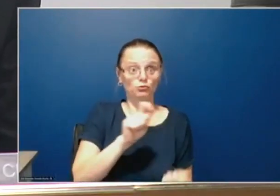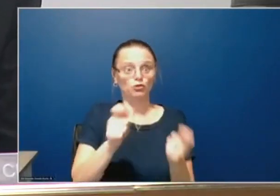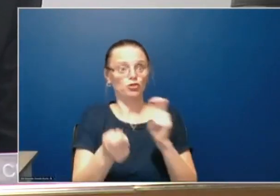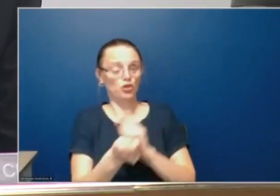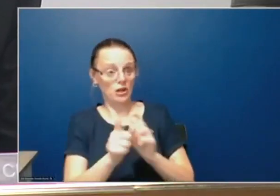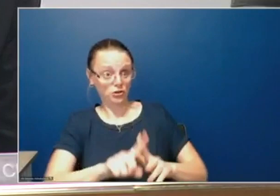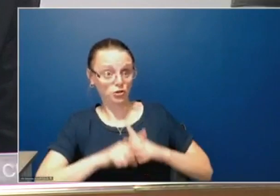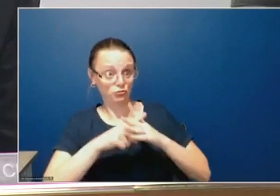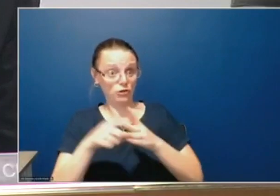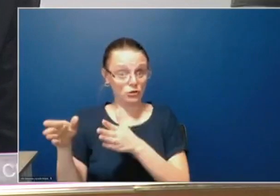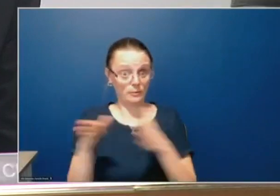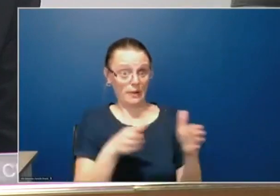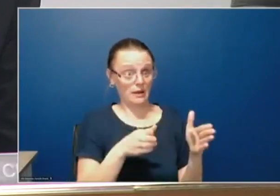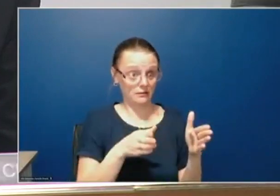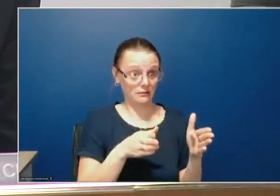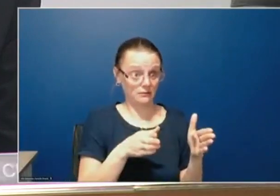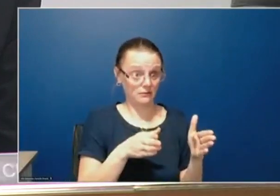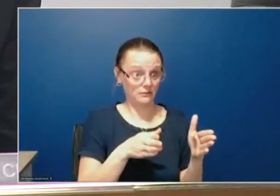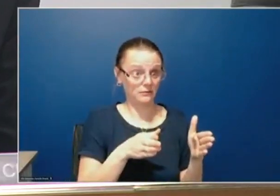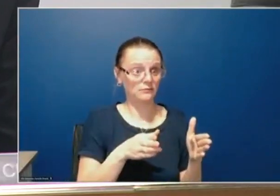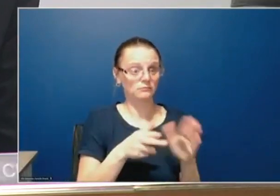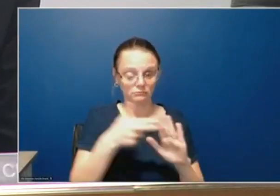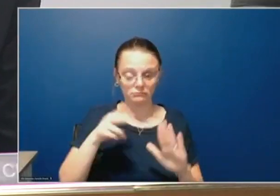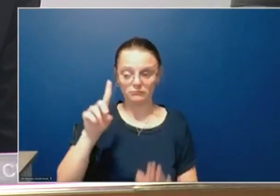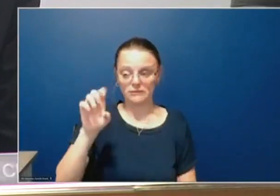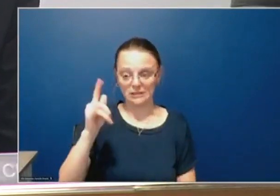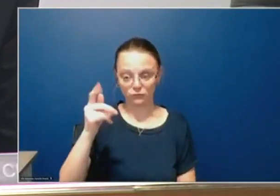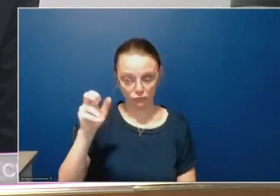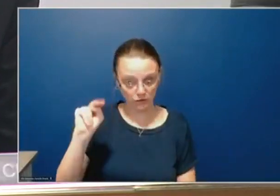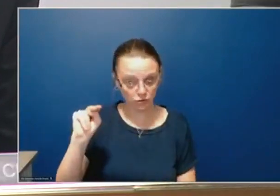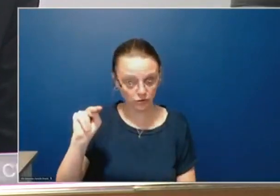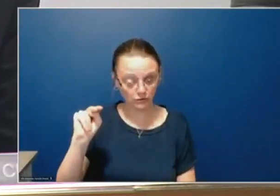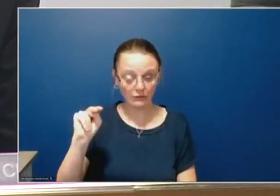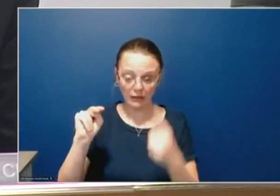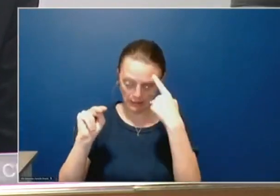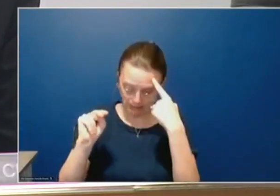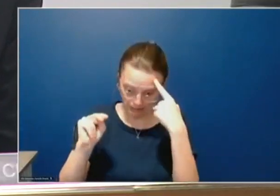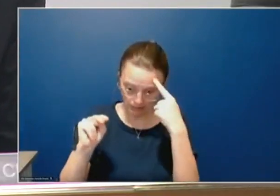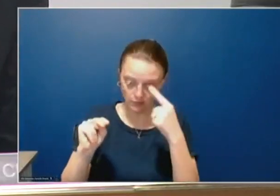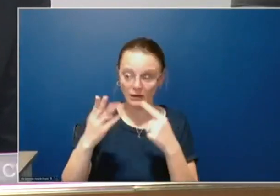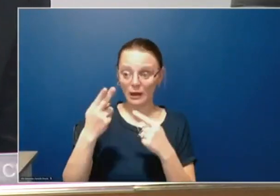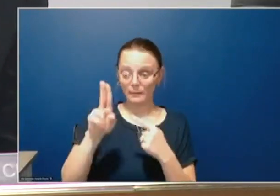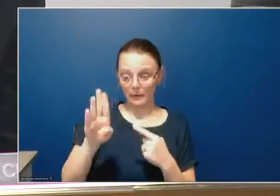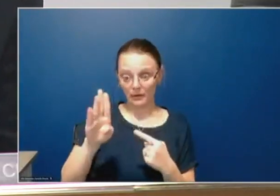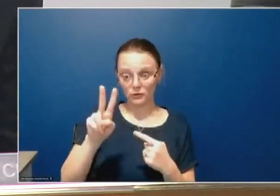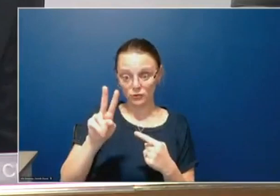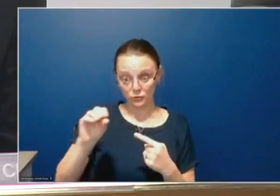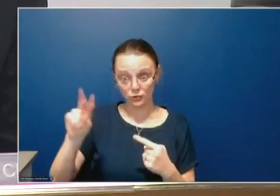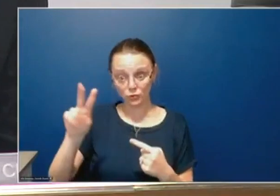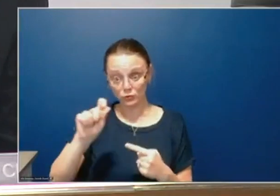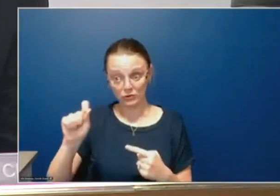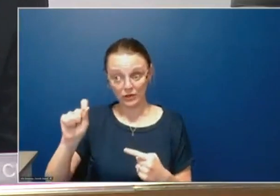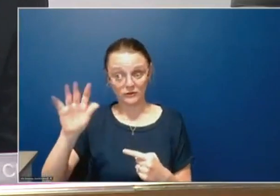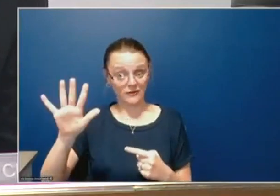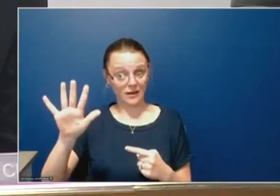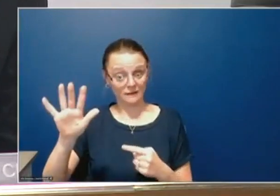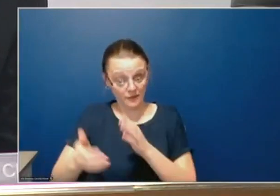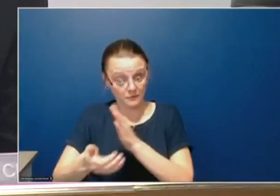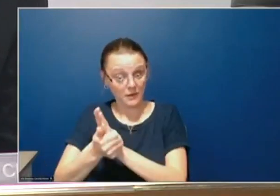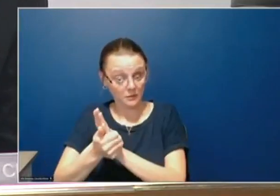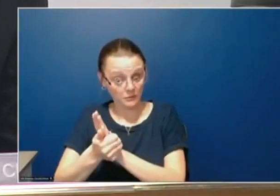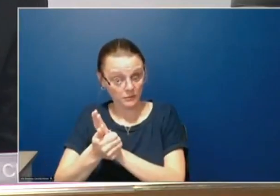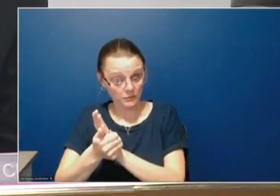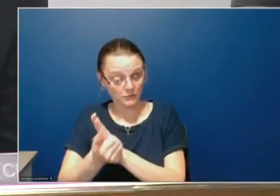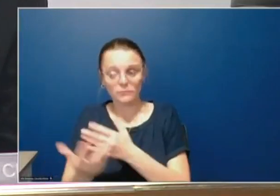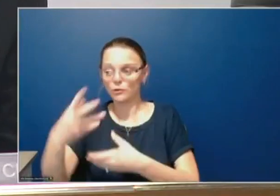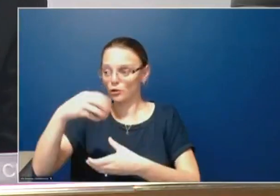a previous gender-affirming treatment they received, I believe the language in House Bill 2002 with the -5 amendment already covers